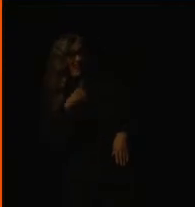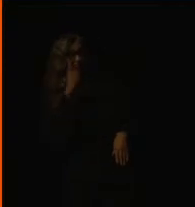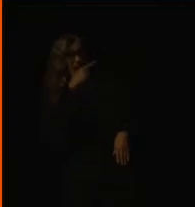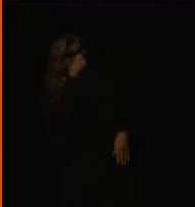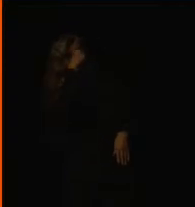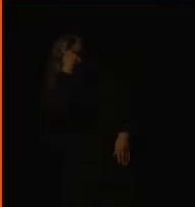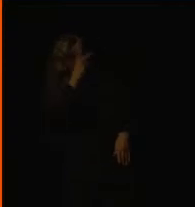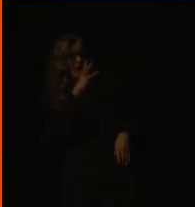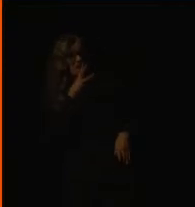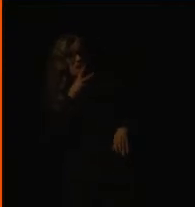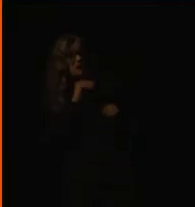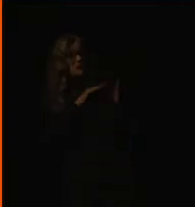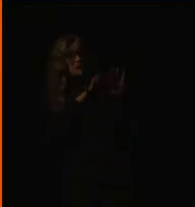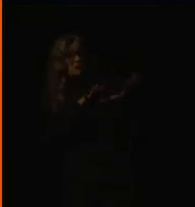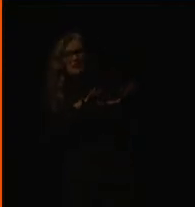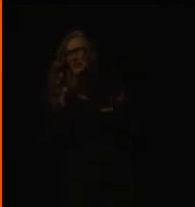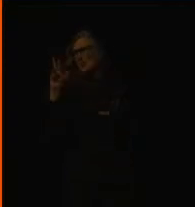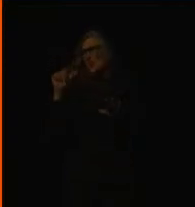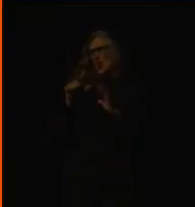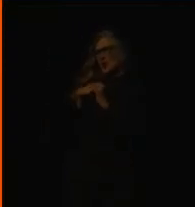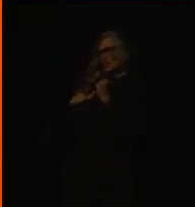it's not the one with